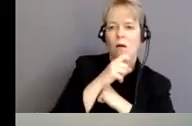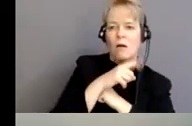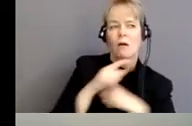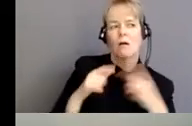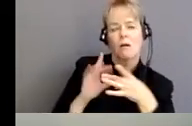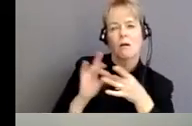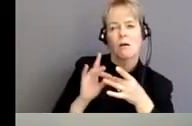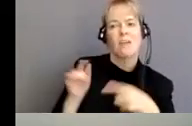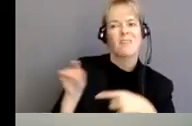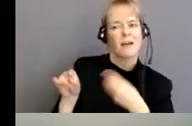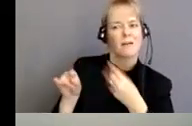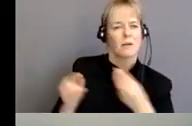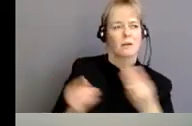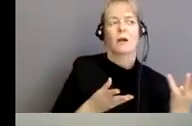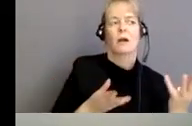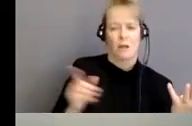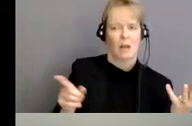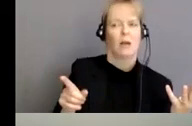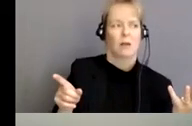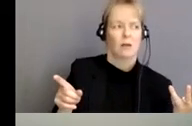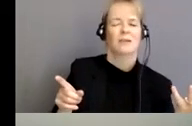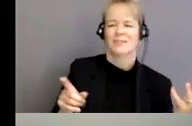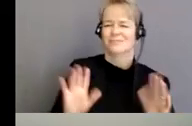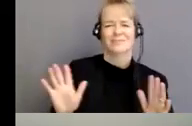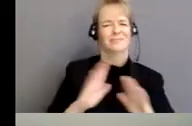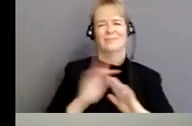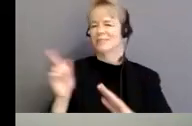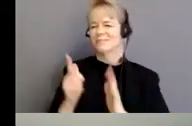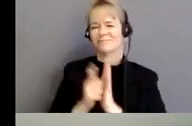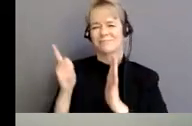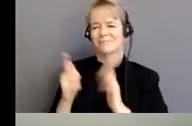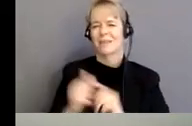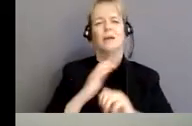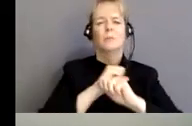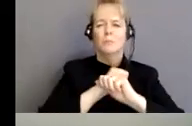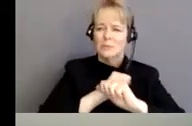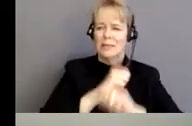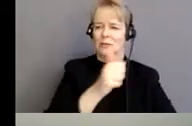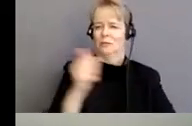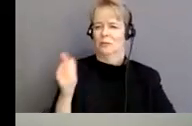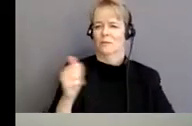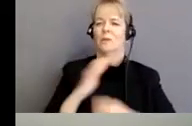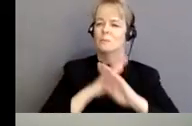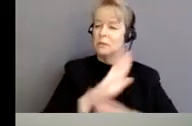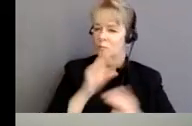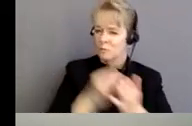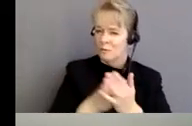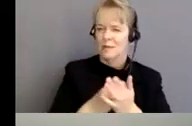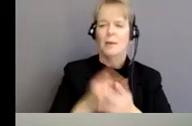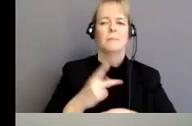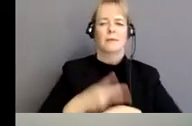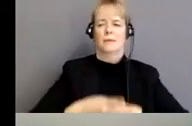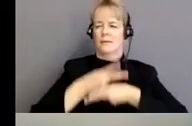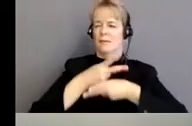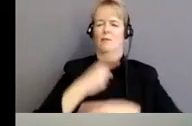red flag. So protect your money. Be skeptical. Question unsolicited investment opportunities over the phone, online, or